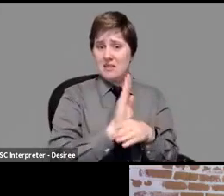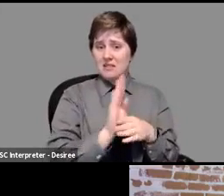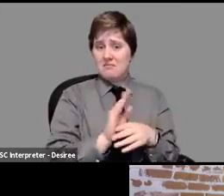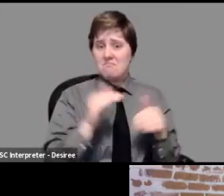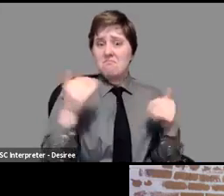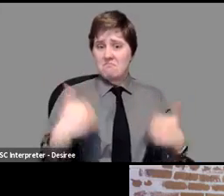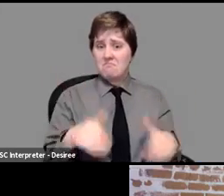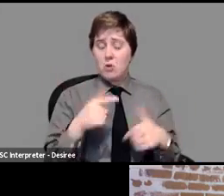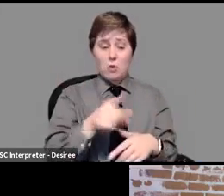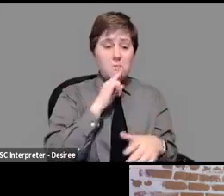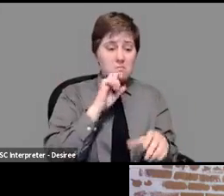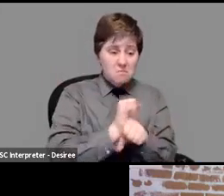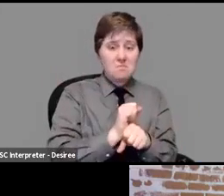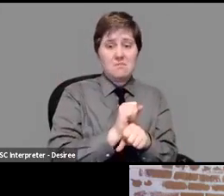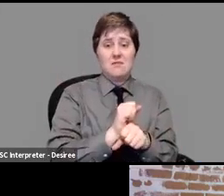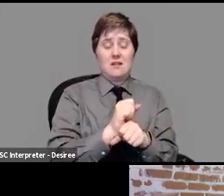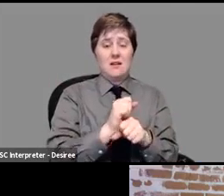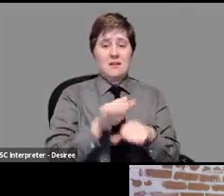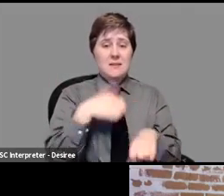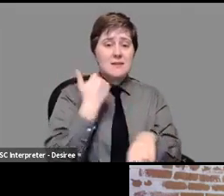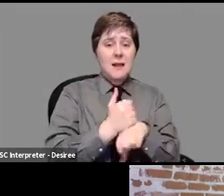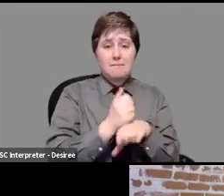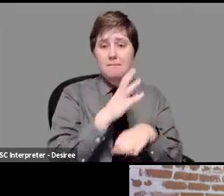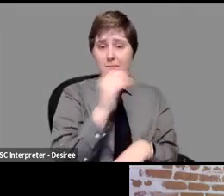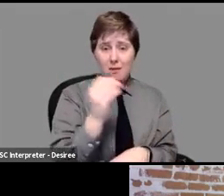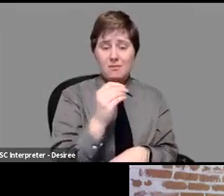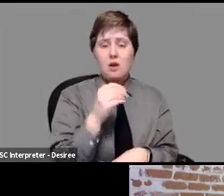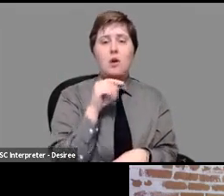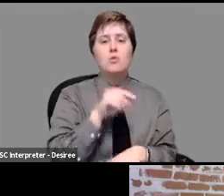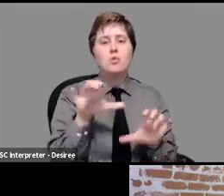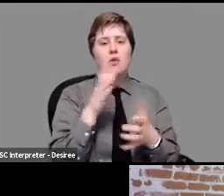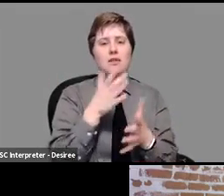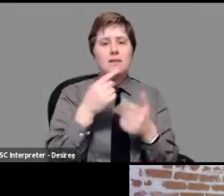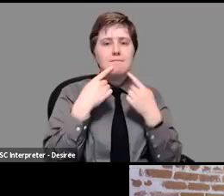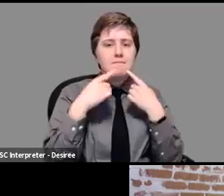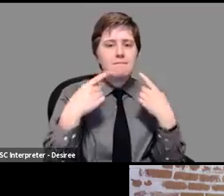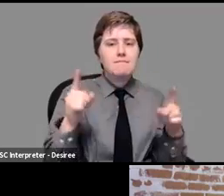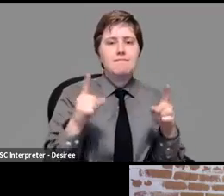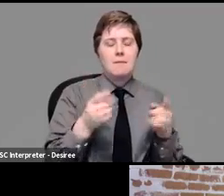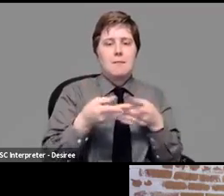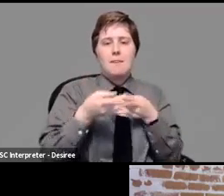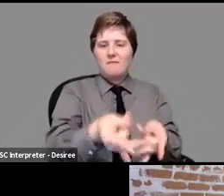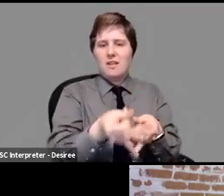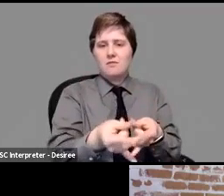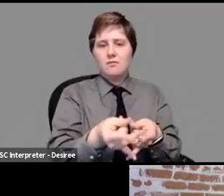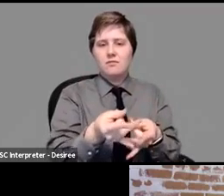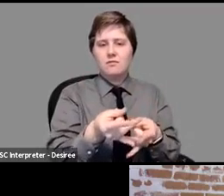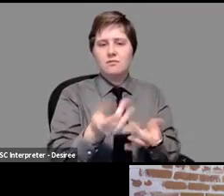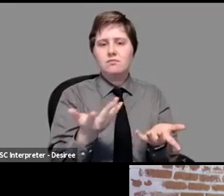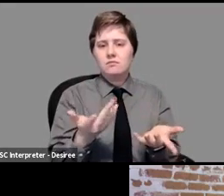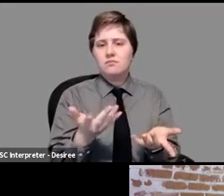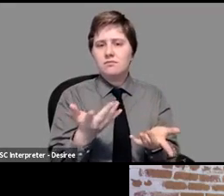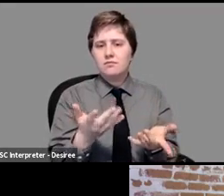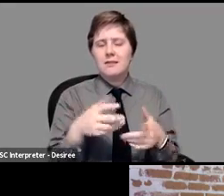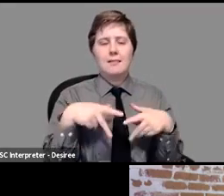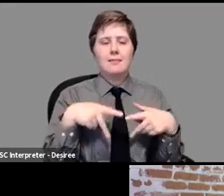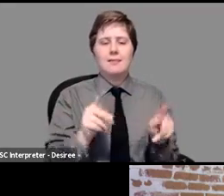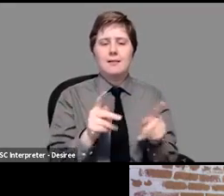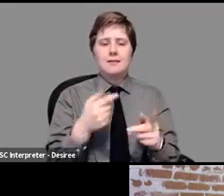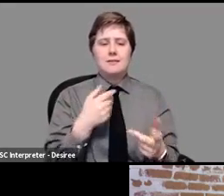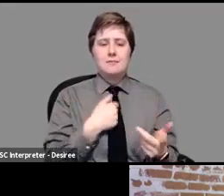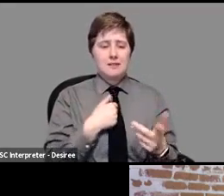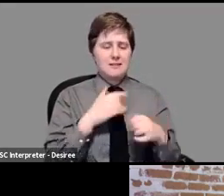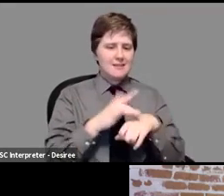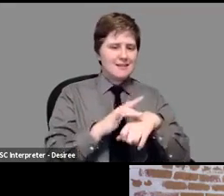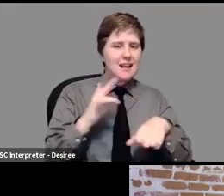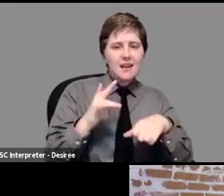you are a legit company, and you do things effectively and efficiently. And so it's allowed me to take